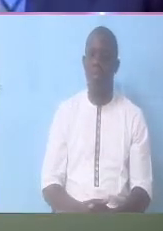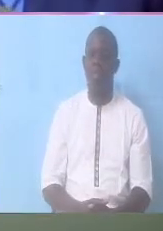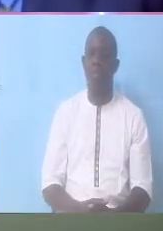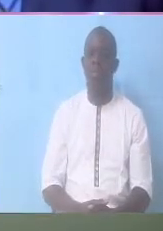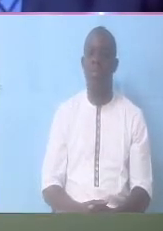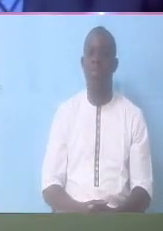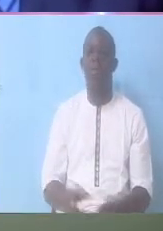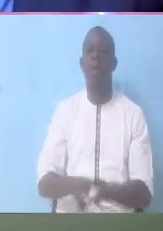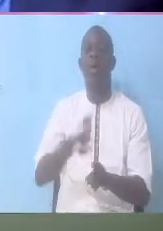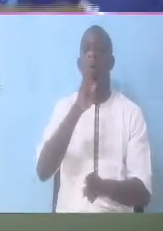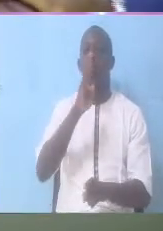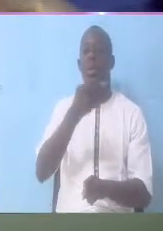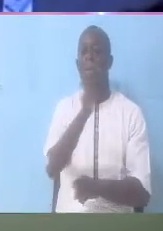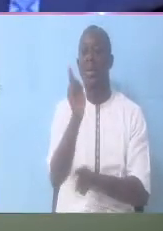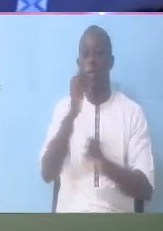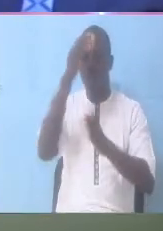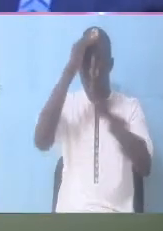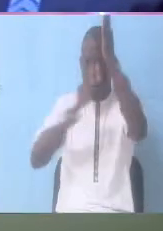who were these soldiers?